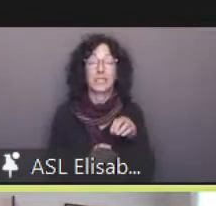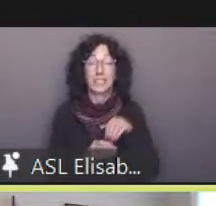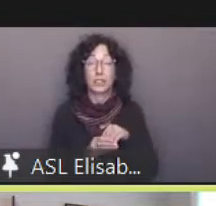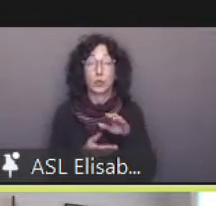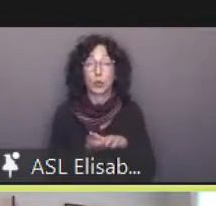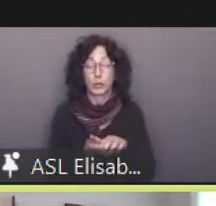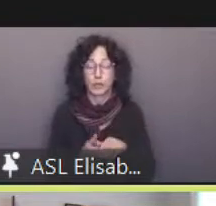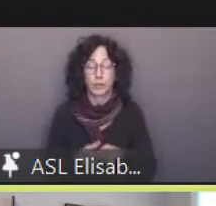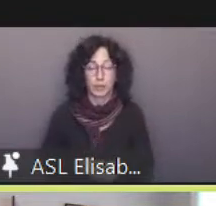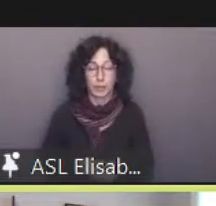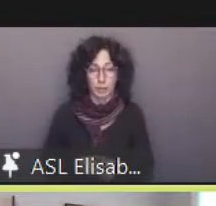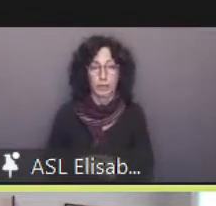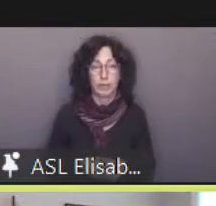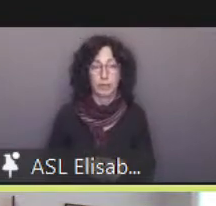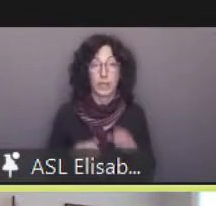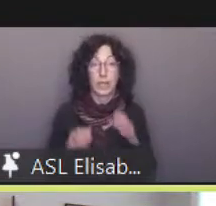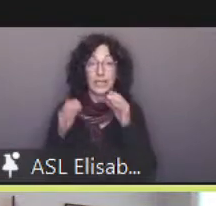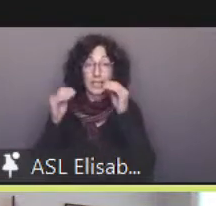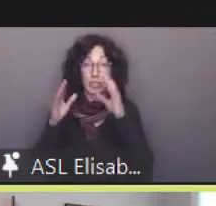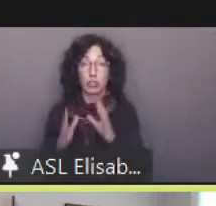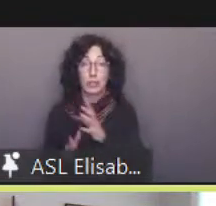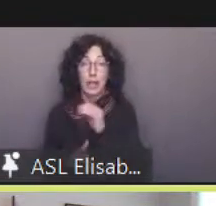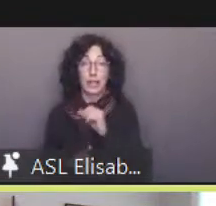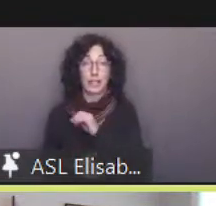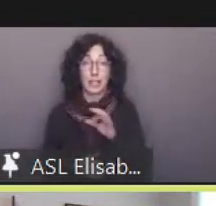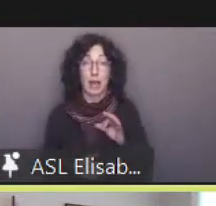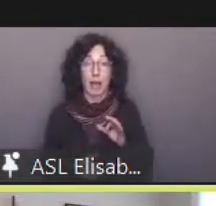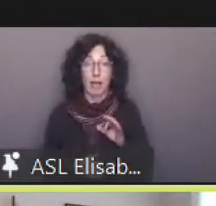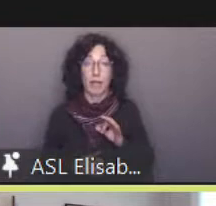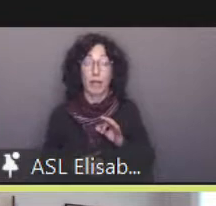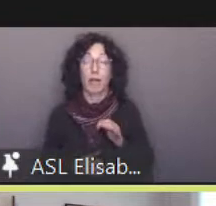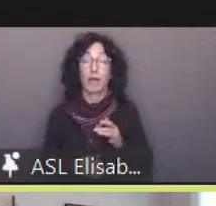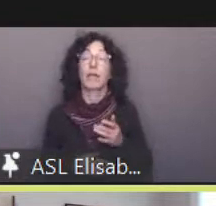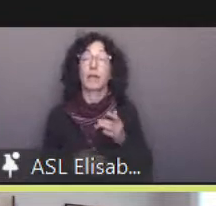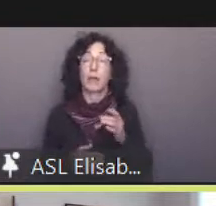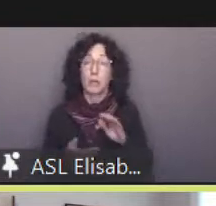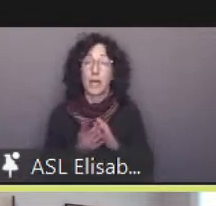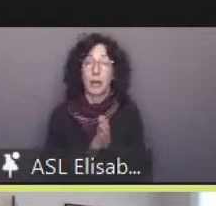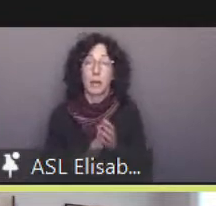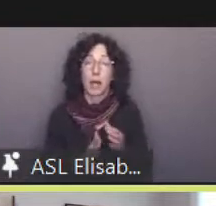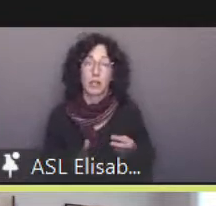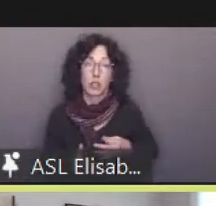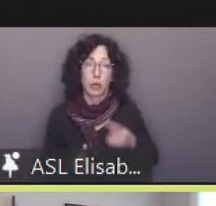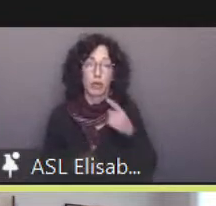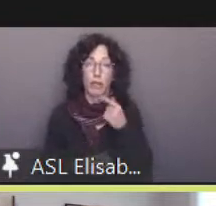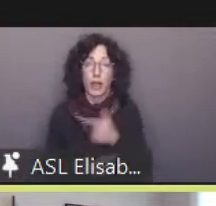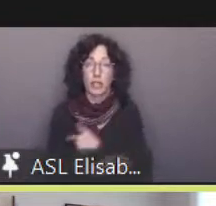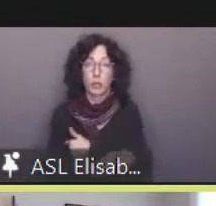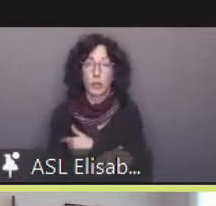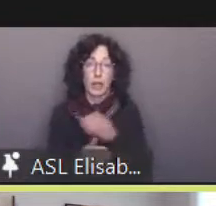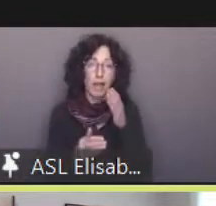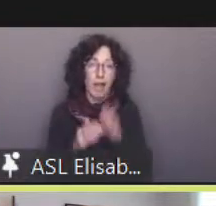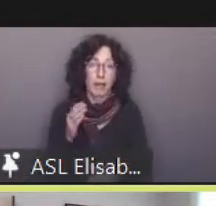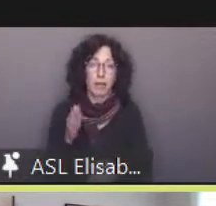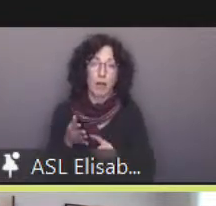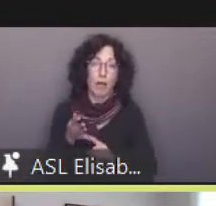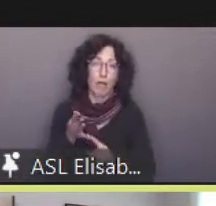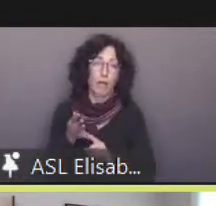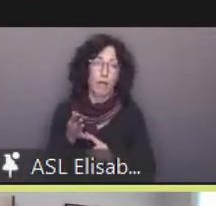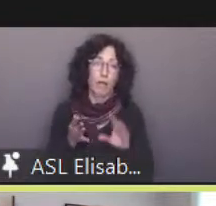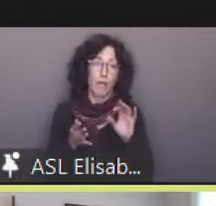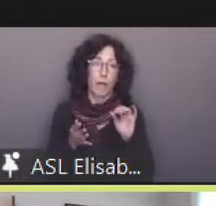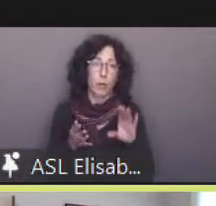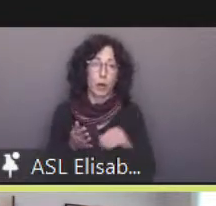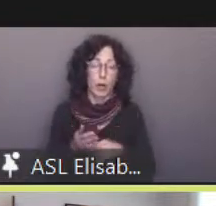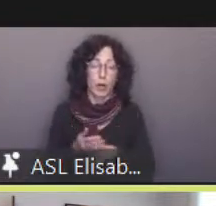Teachers and staff became eligible for vaccination at the end of February. Vaccination rates have been